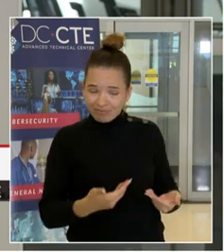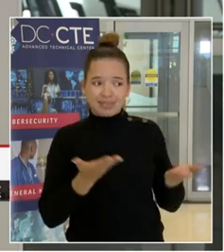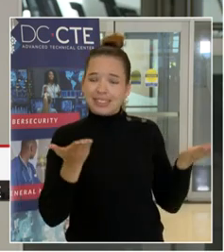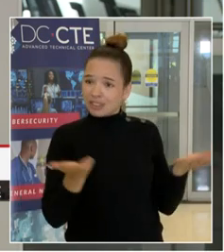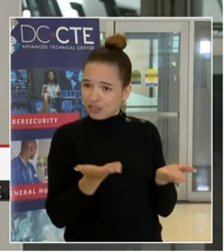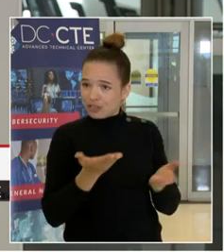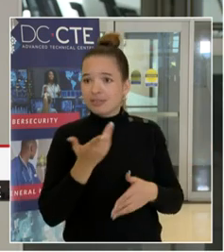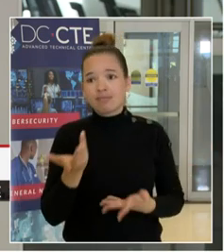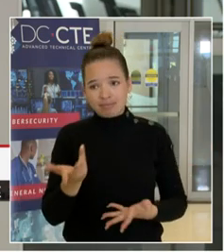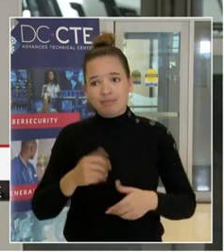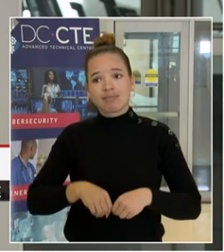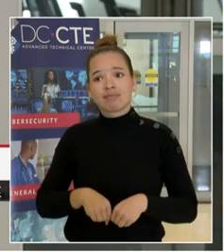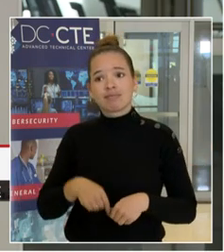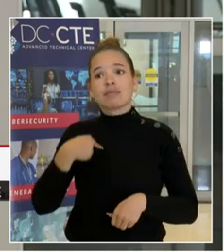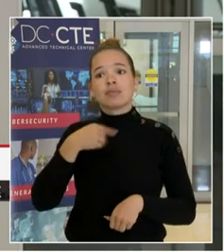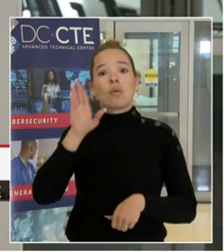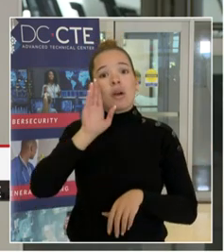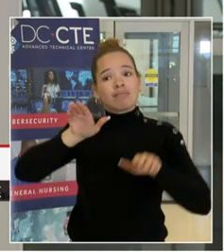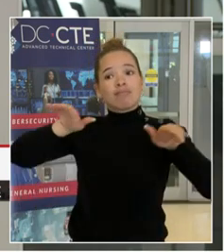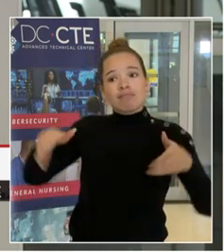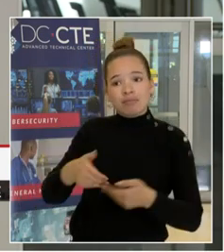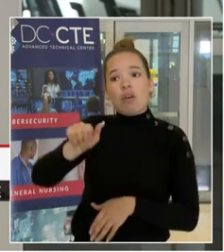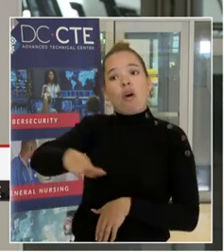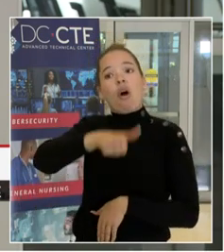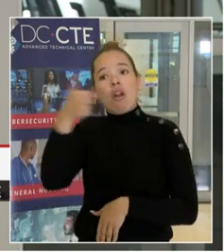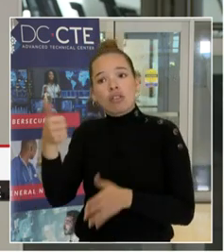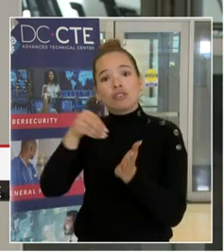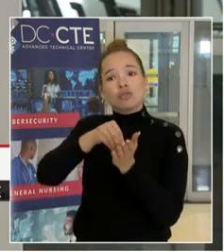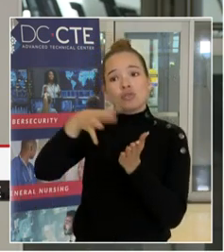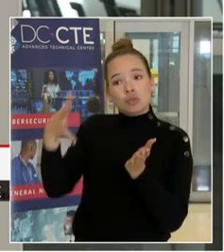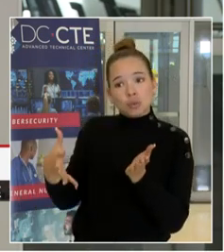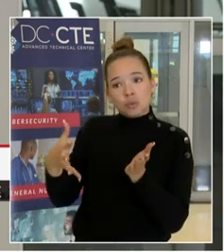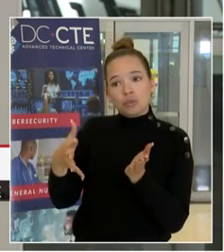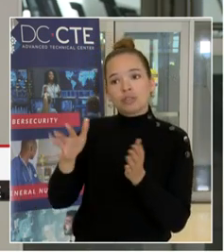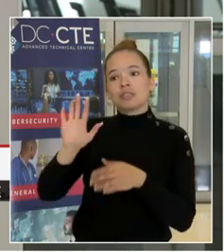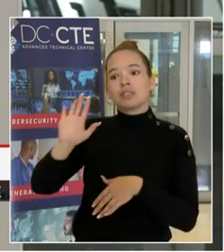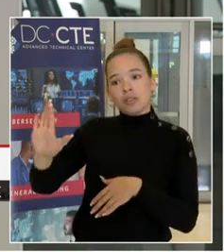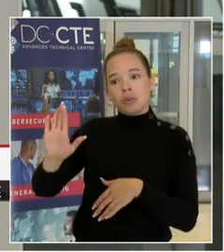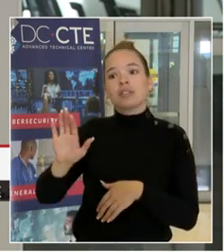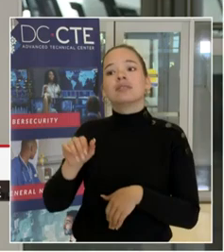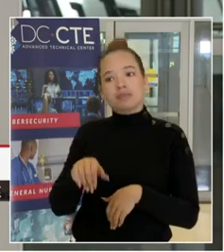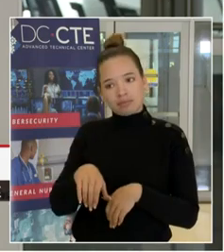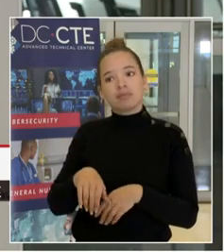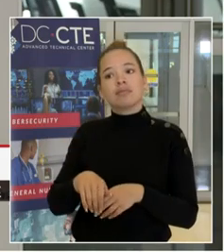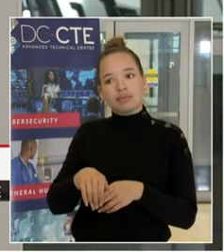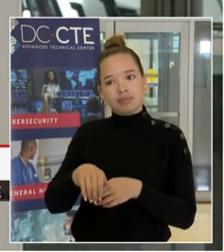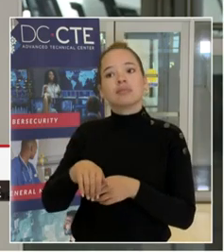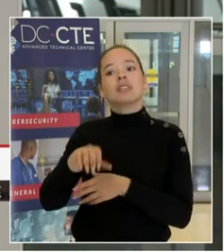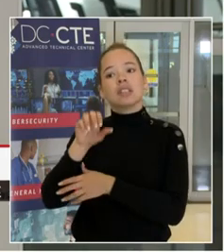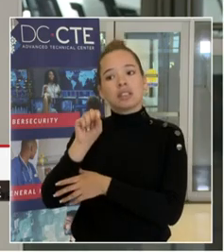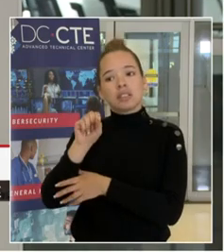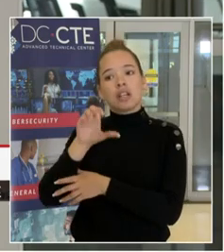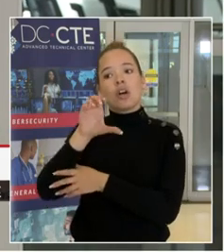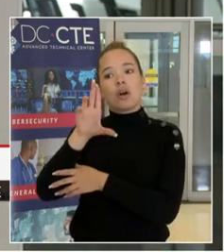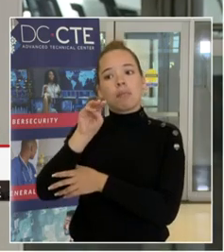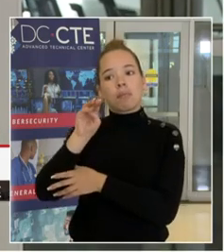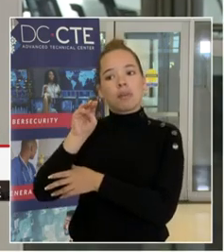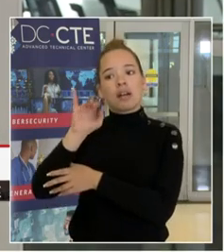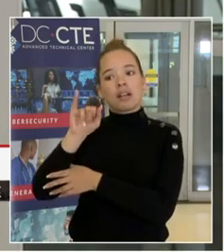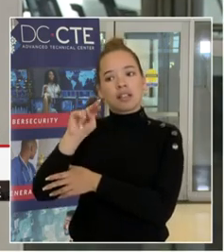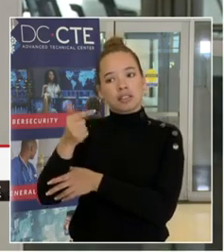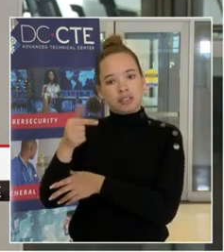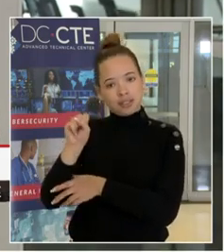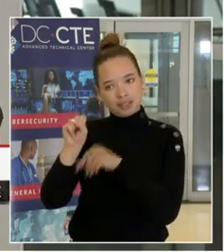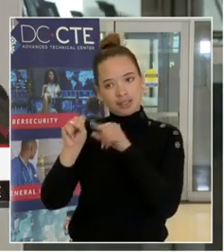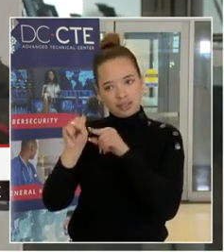a 10th grader at Paul Public Charter School, and she loves math and English, and I think she's on her way to a great